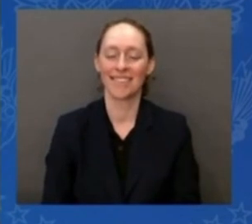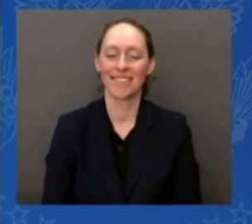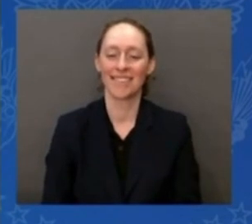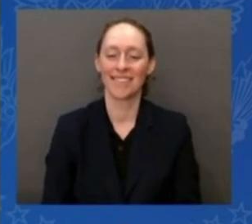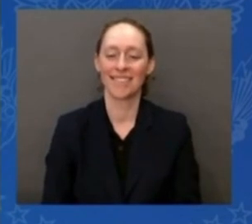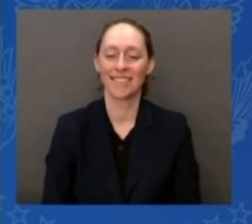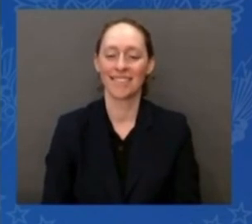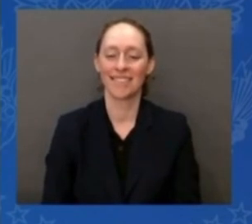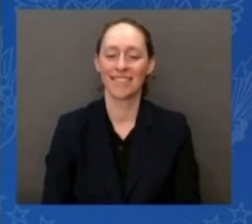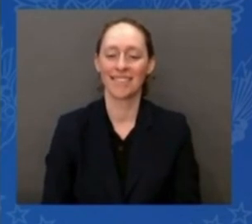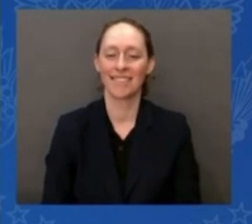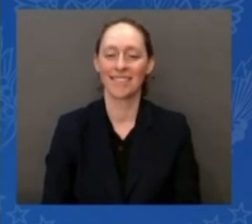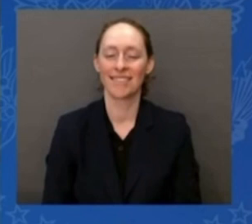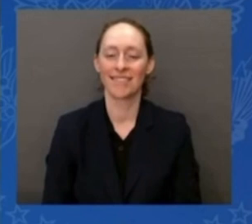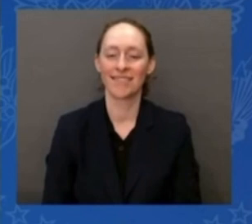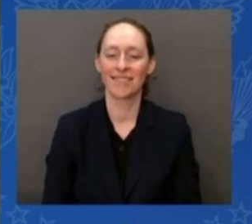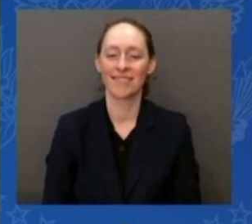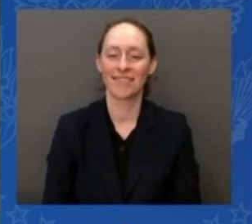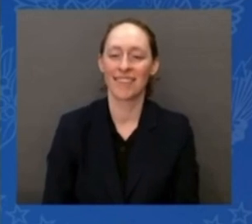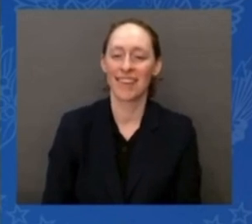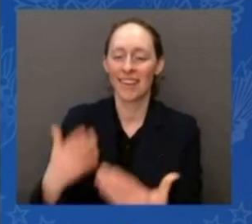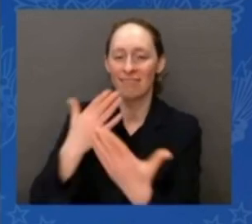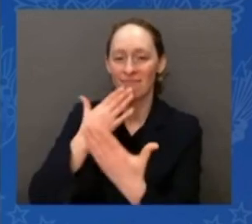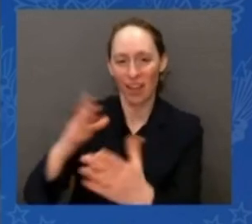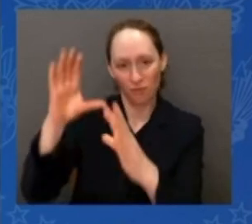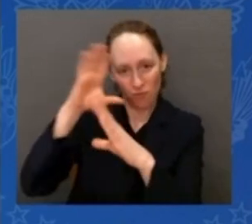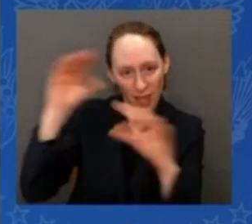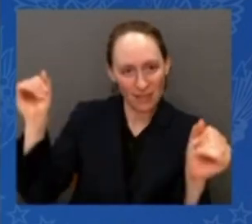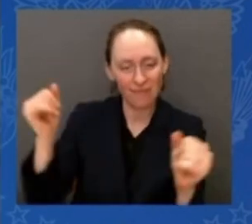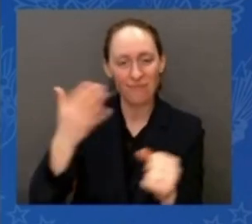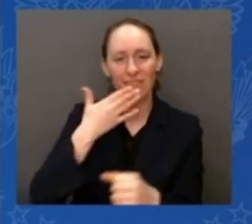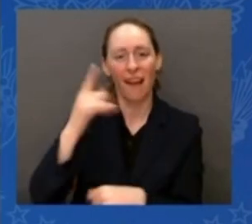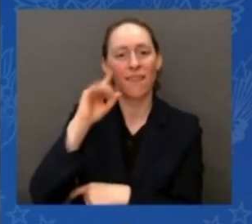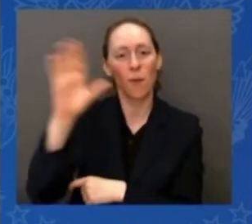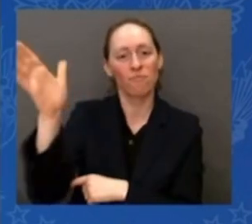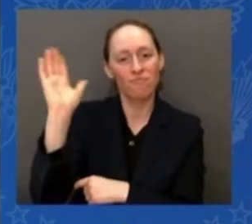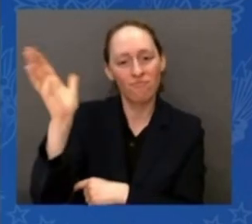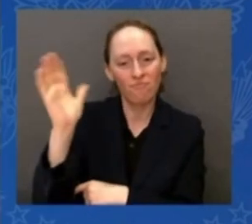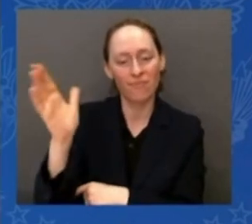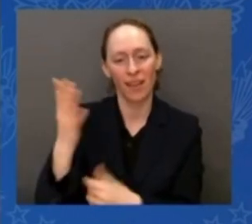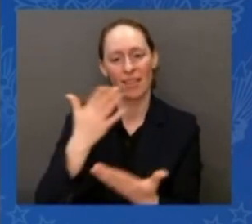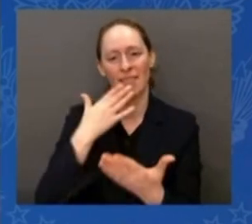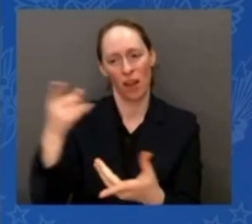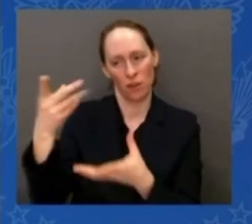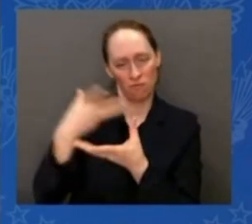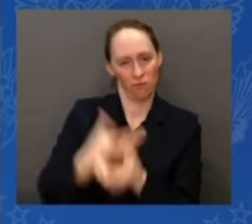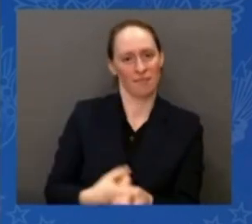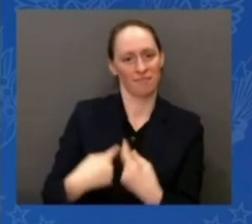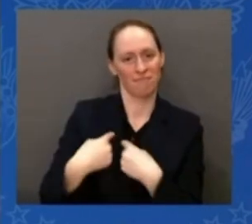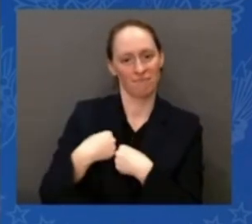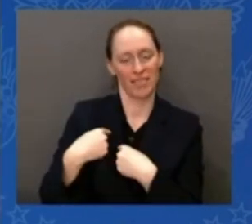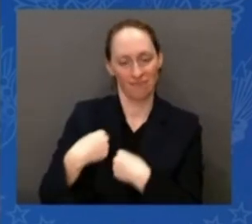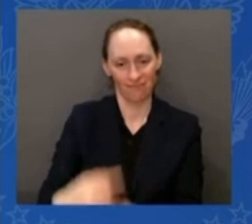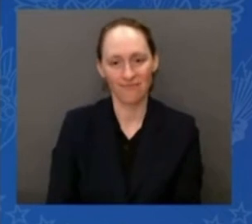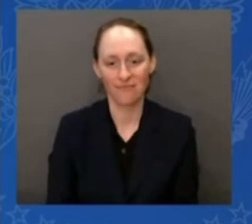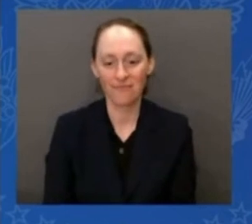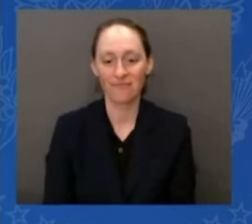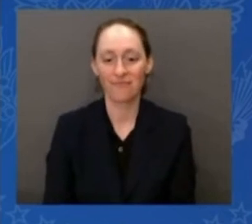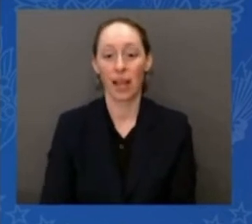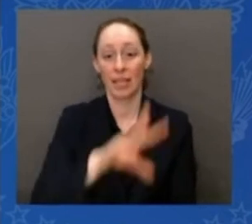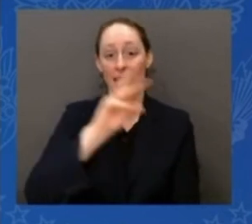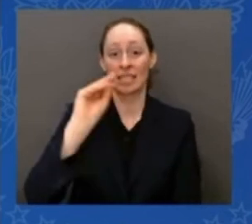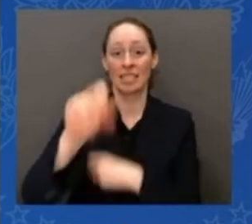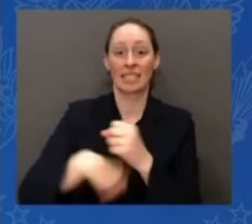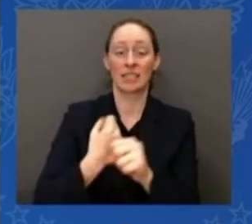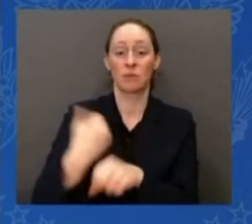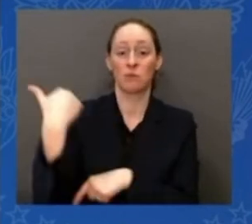Thank you, Mr. President, for your words and for your trust. 60 years ago, my mom came to the United States on a cargo ship because she couldn't